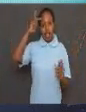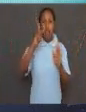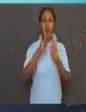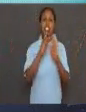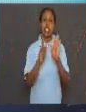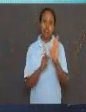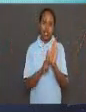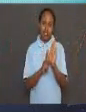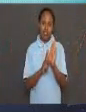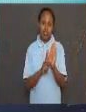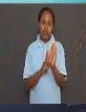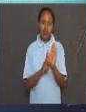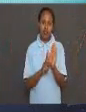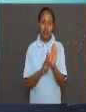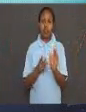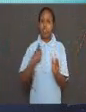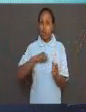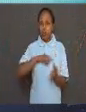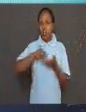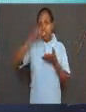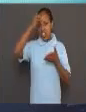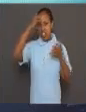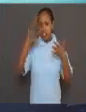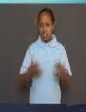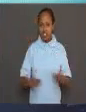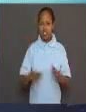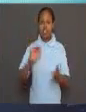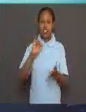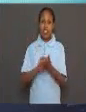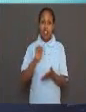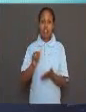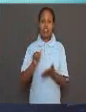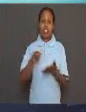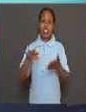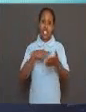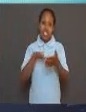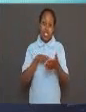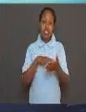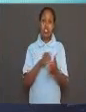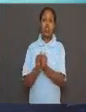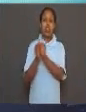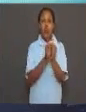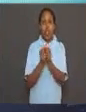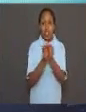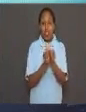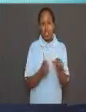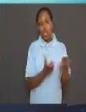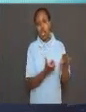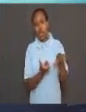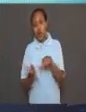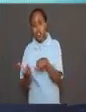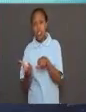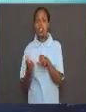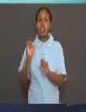principle. We learned that it deals with liquids